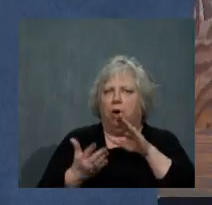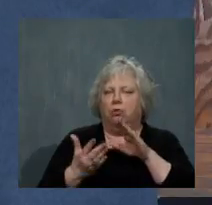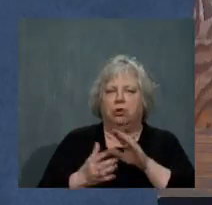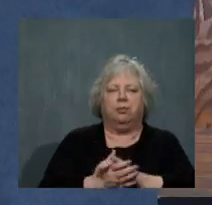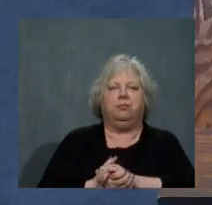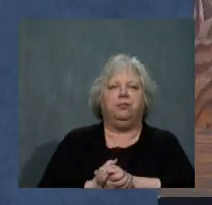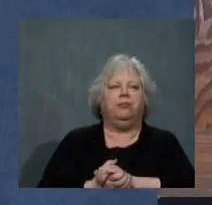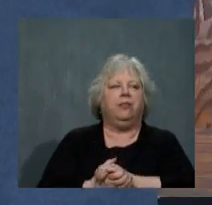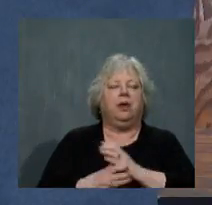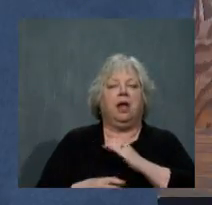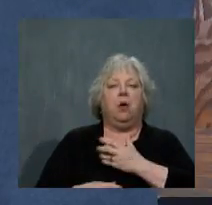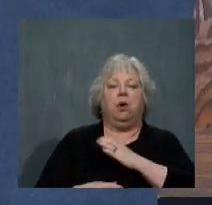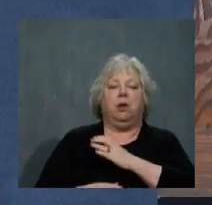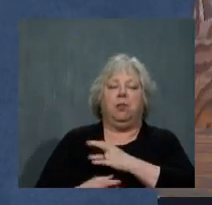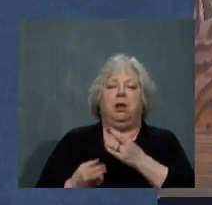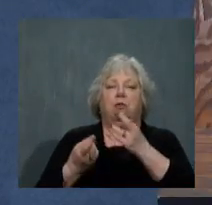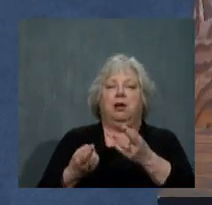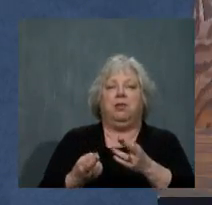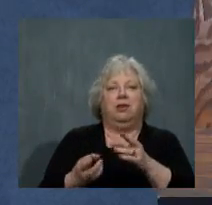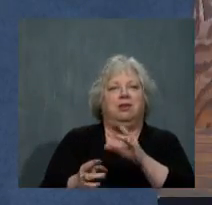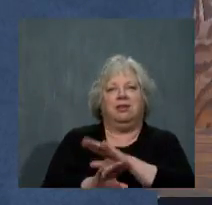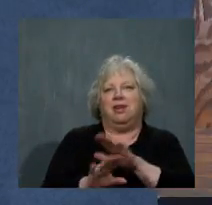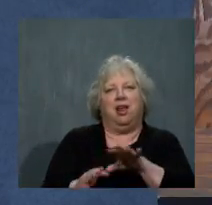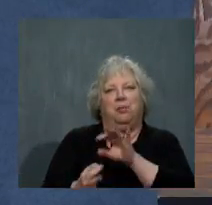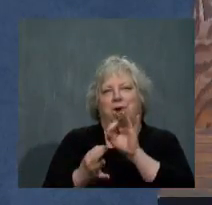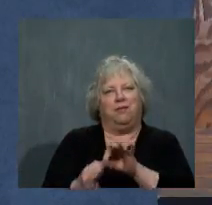in just a minute, is by no means perfect,